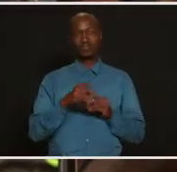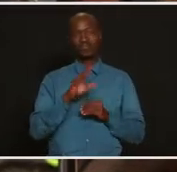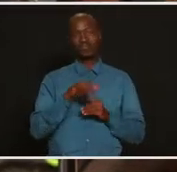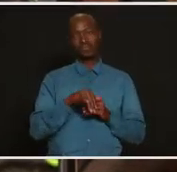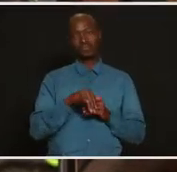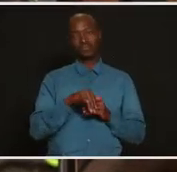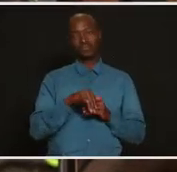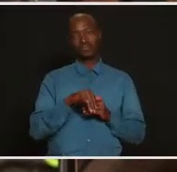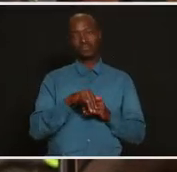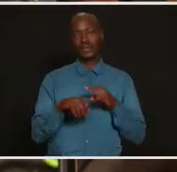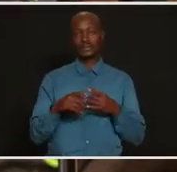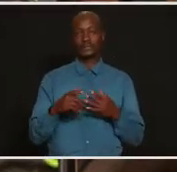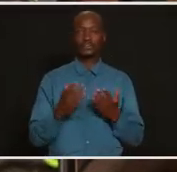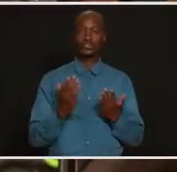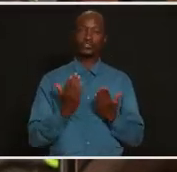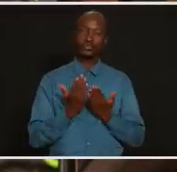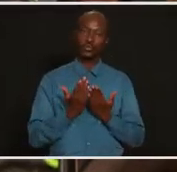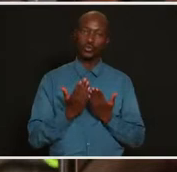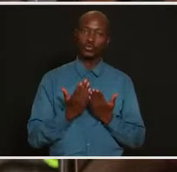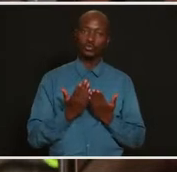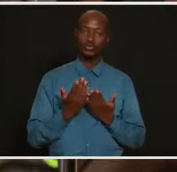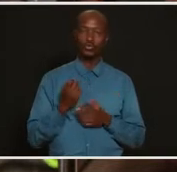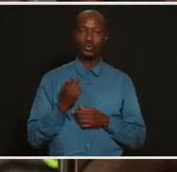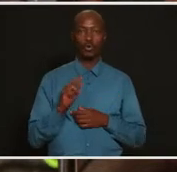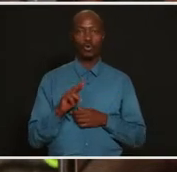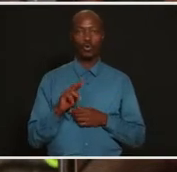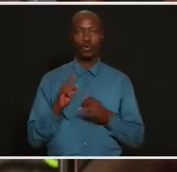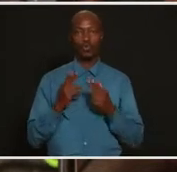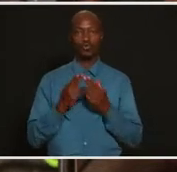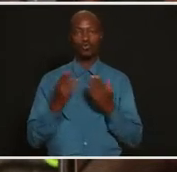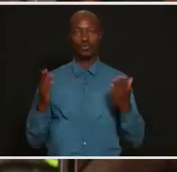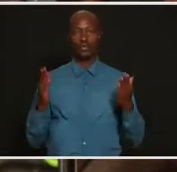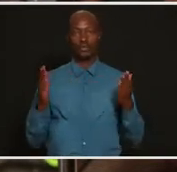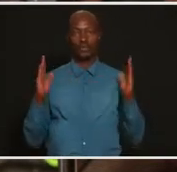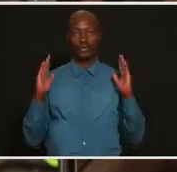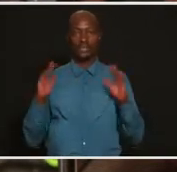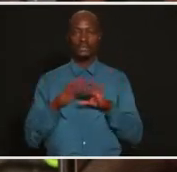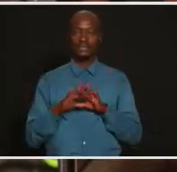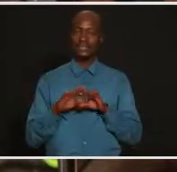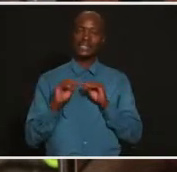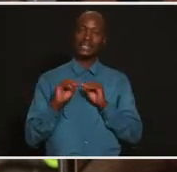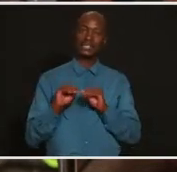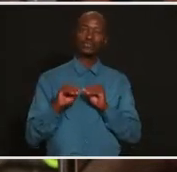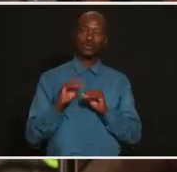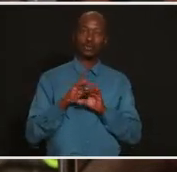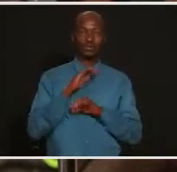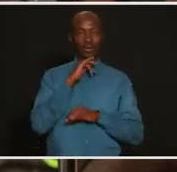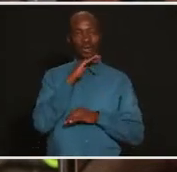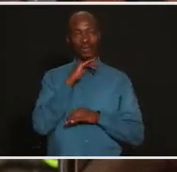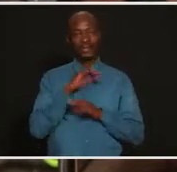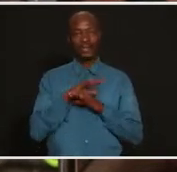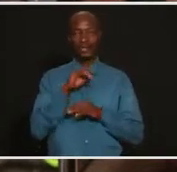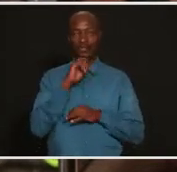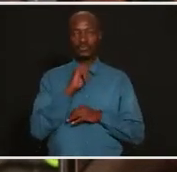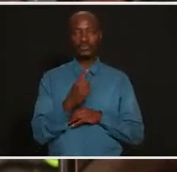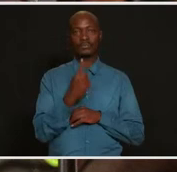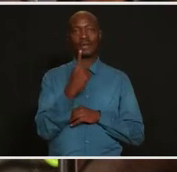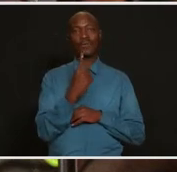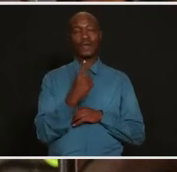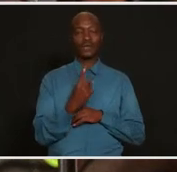schools or universities that are taught by Africans because they are using that one or